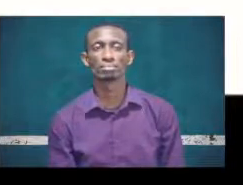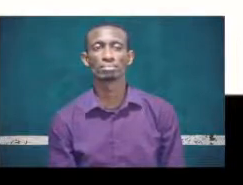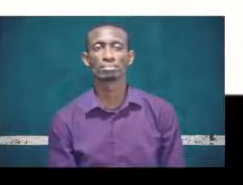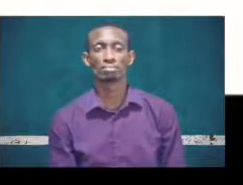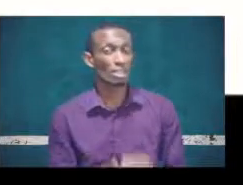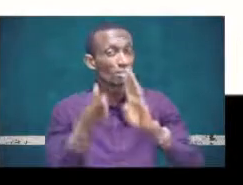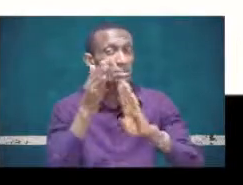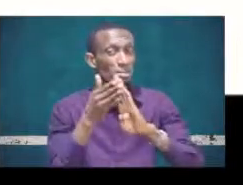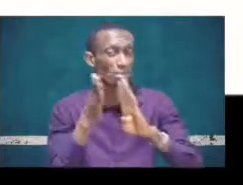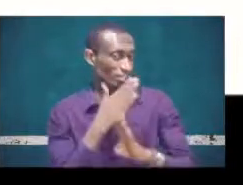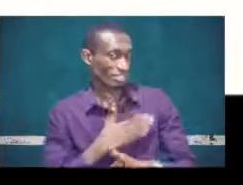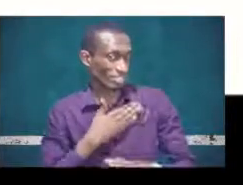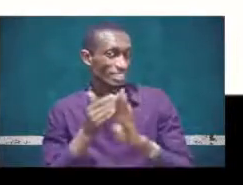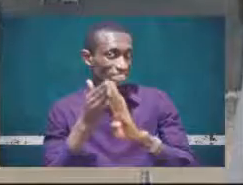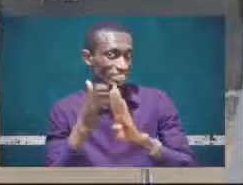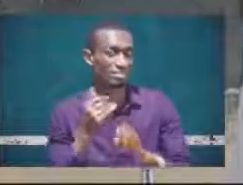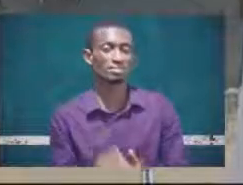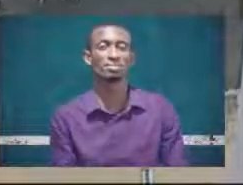Hurry up, please.